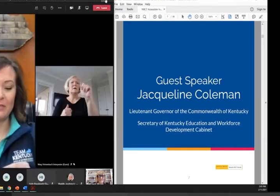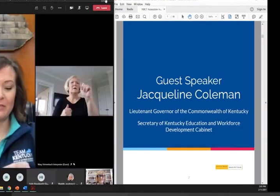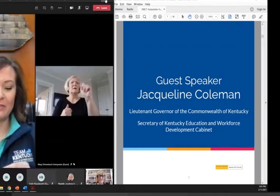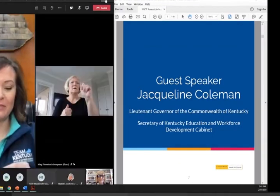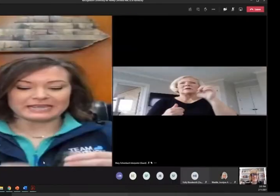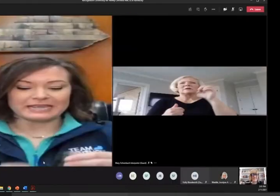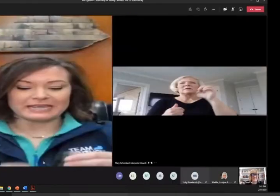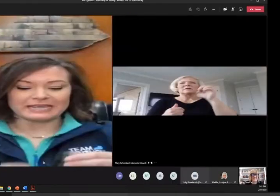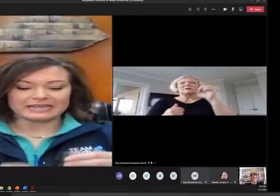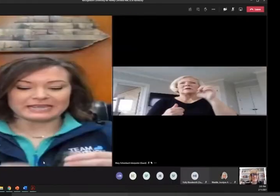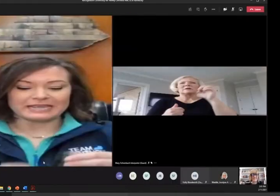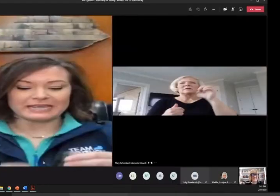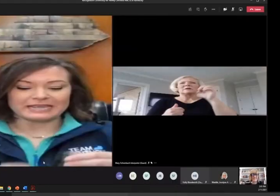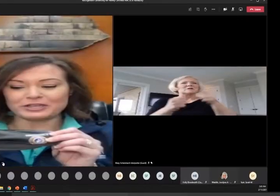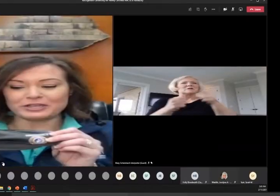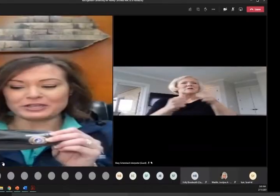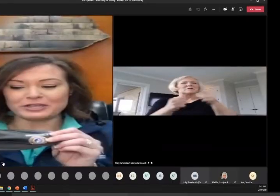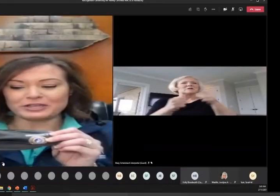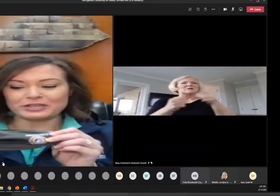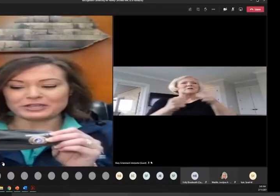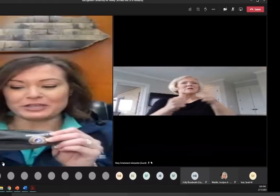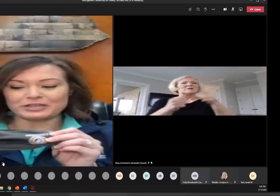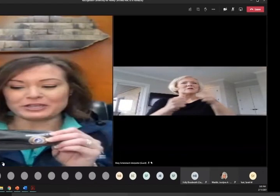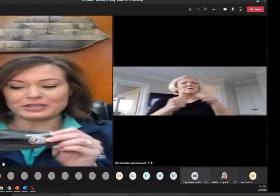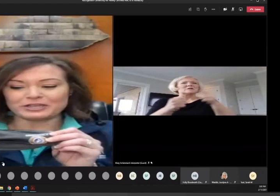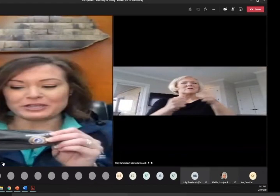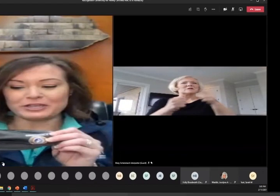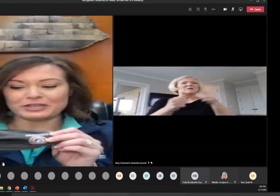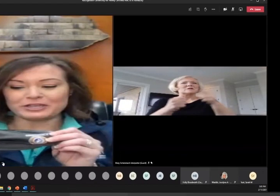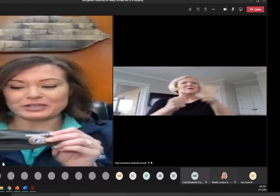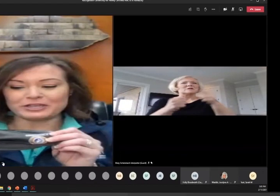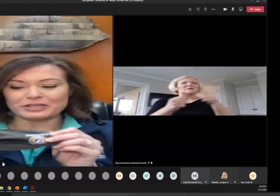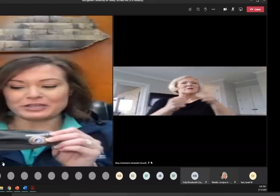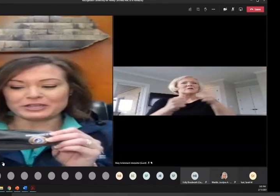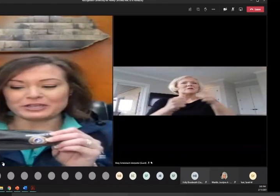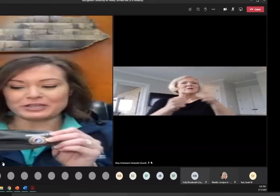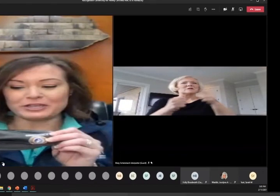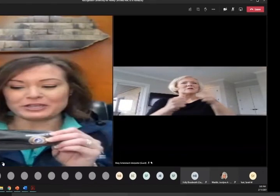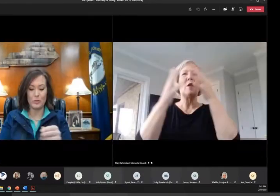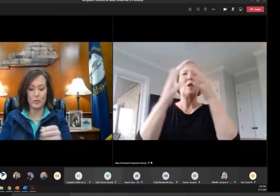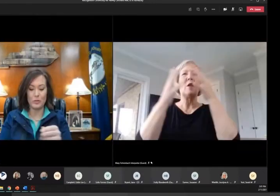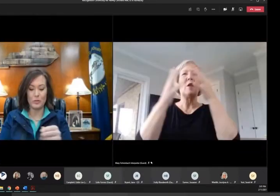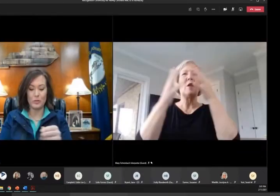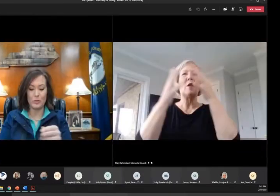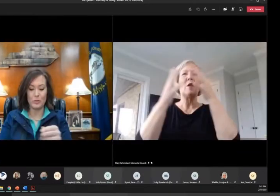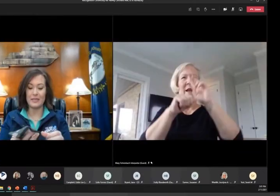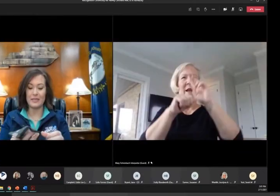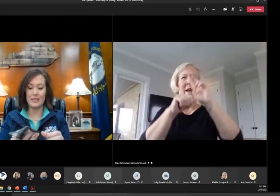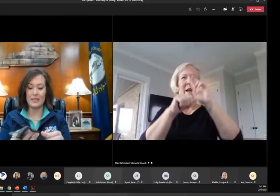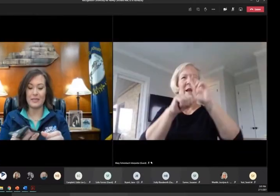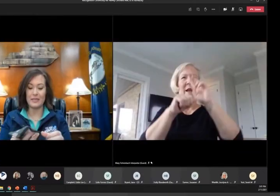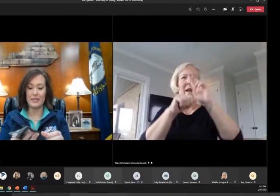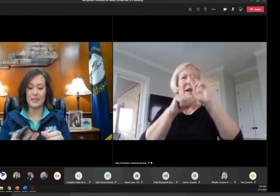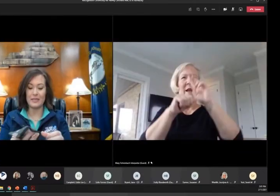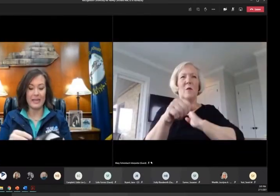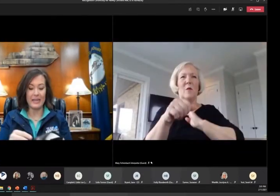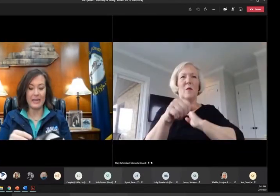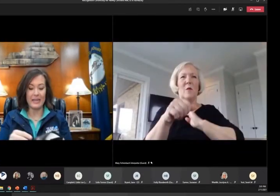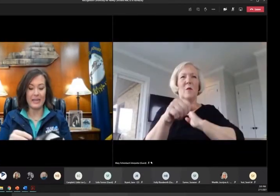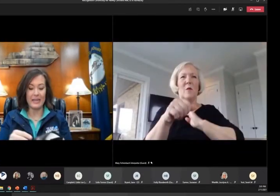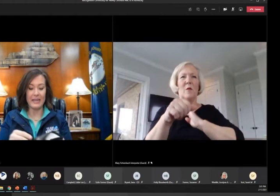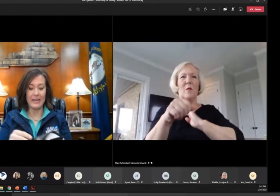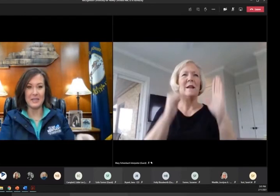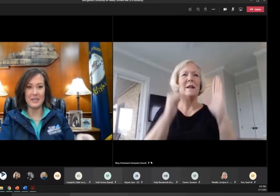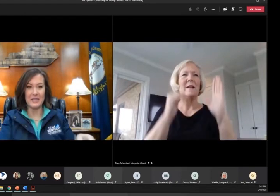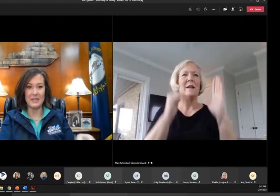begin by saying that I appreciate this mask so much that was sent to me, the National Board Certified Teacher mask. And I can't